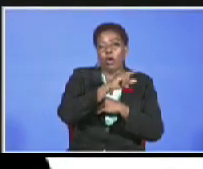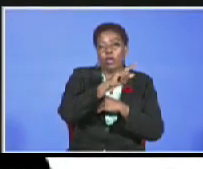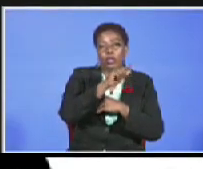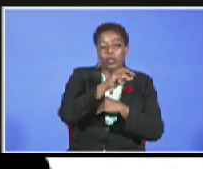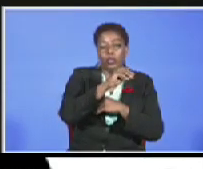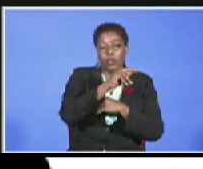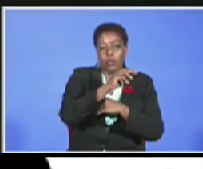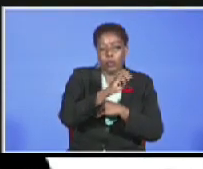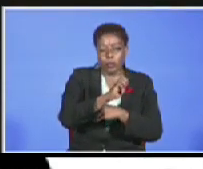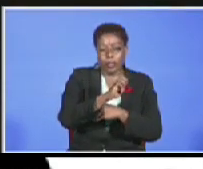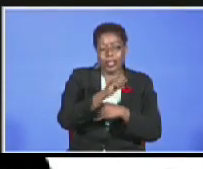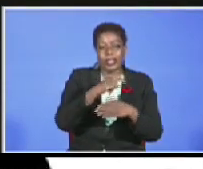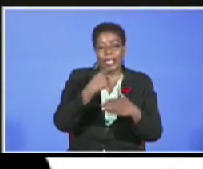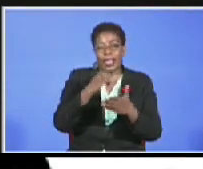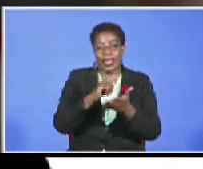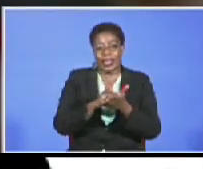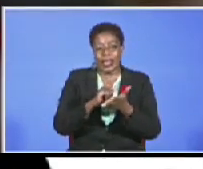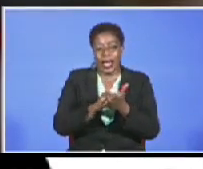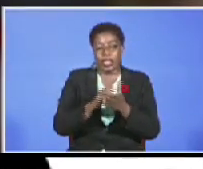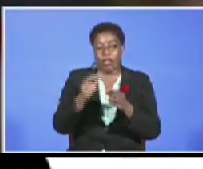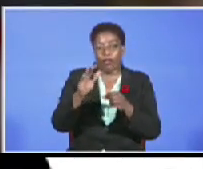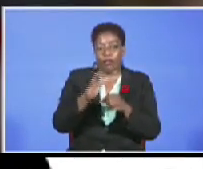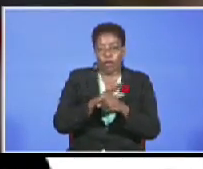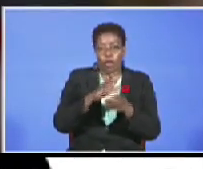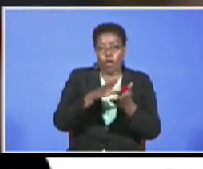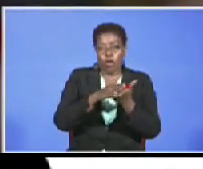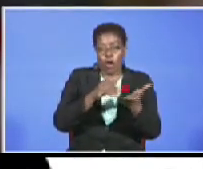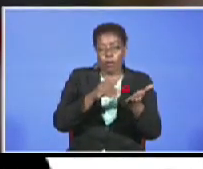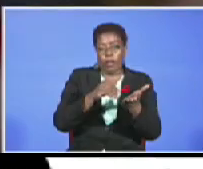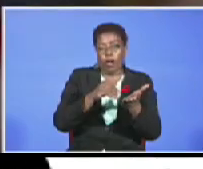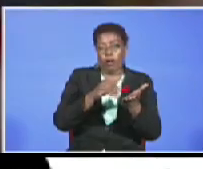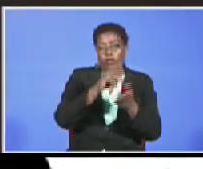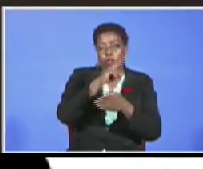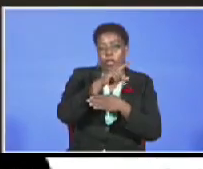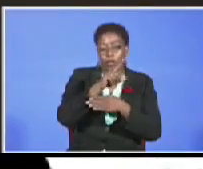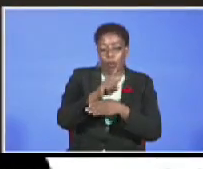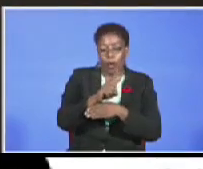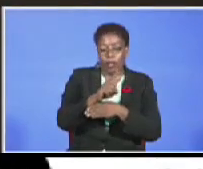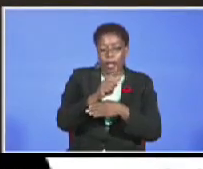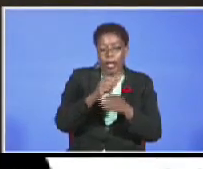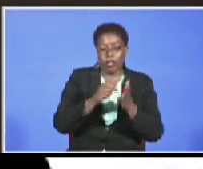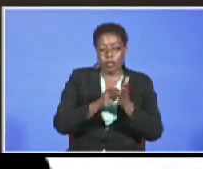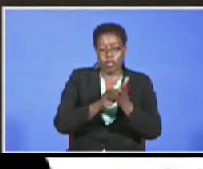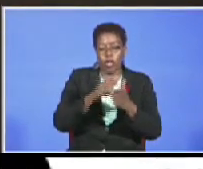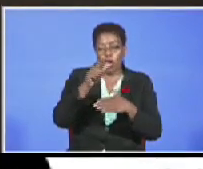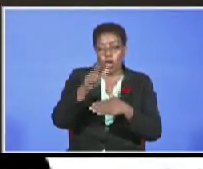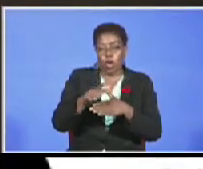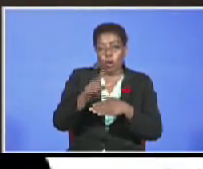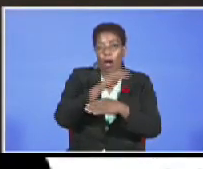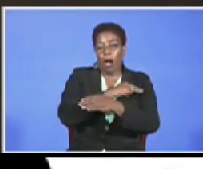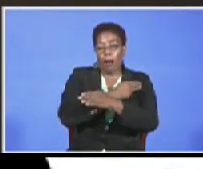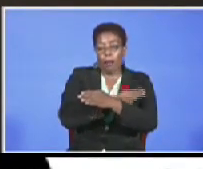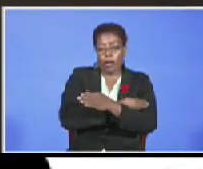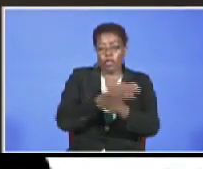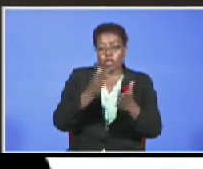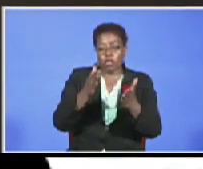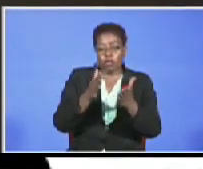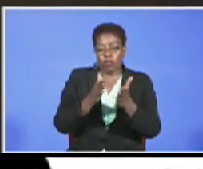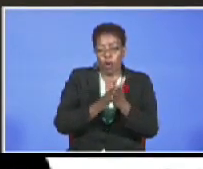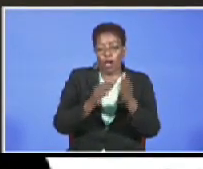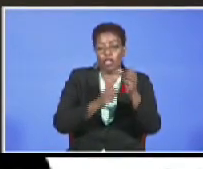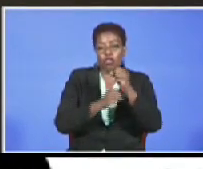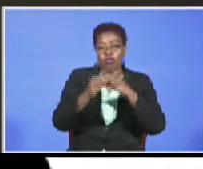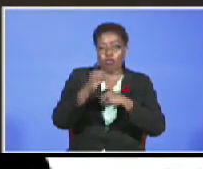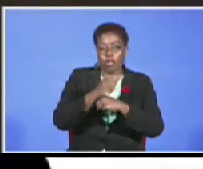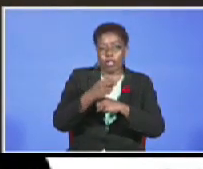is marked by a partial or full extra copy of chromosome 21, and physical traits include low muscle tone, small structure, an